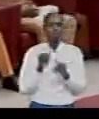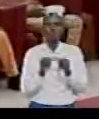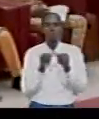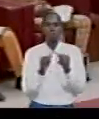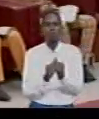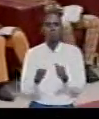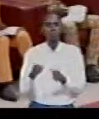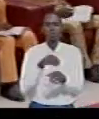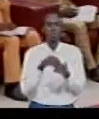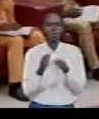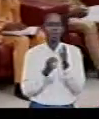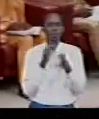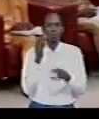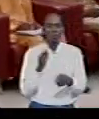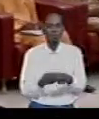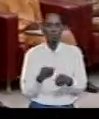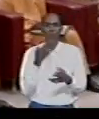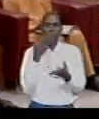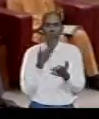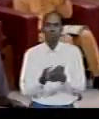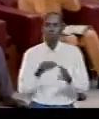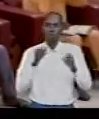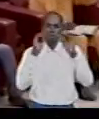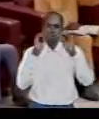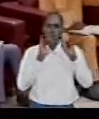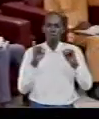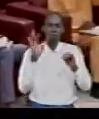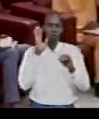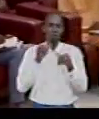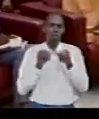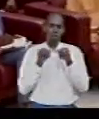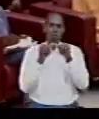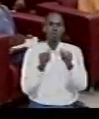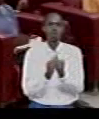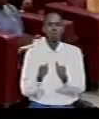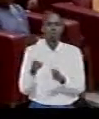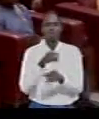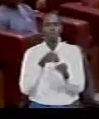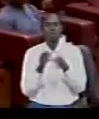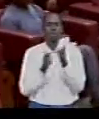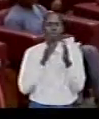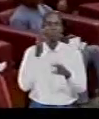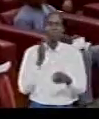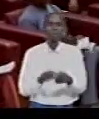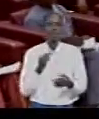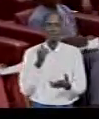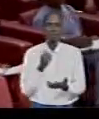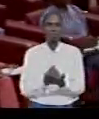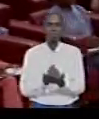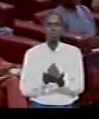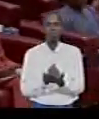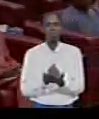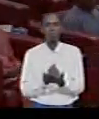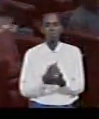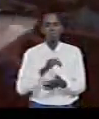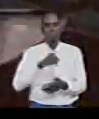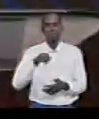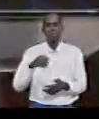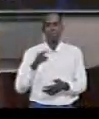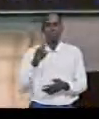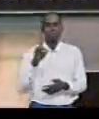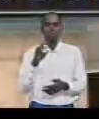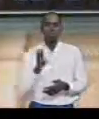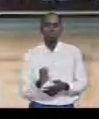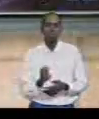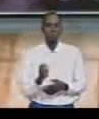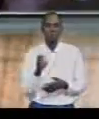Sound doctrine will continue with you in Jesus' name. Jude, we're looking